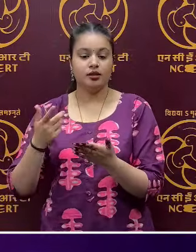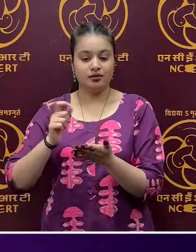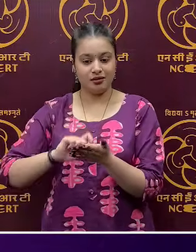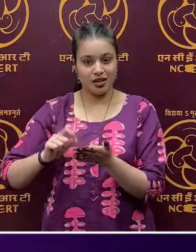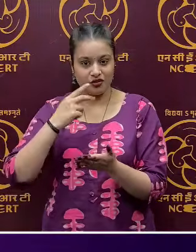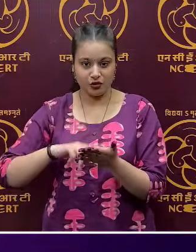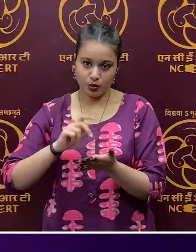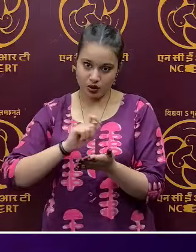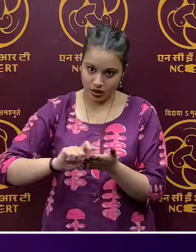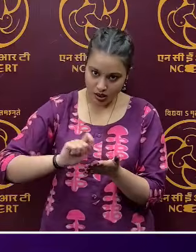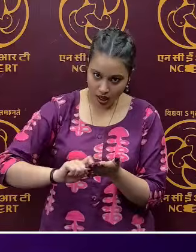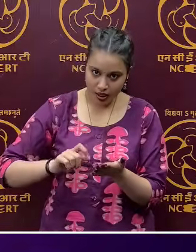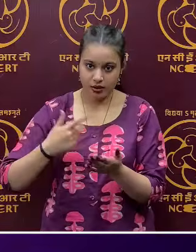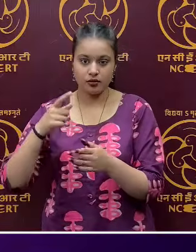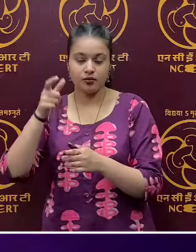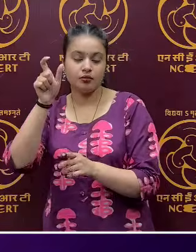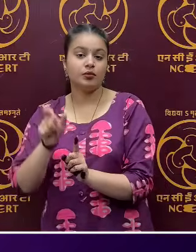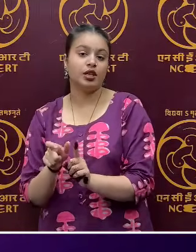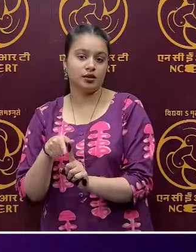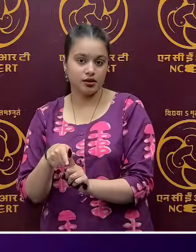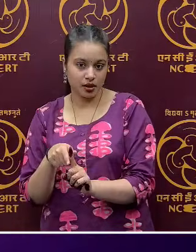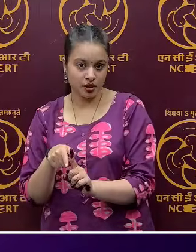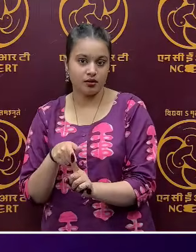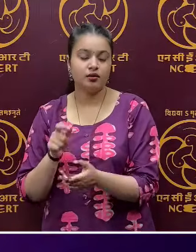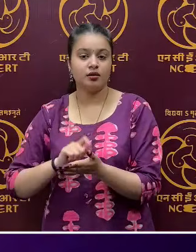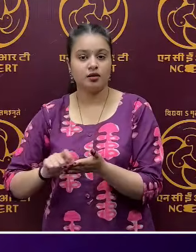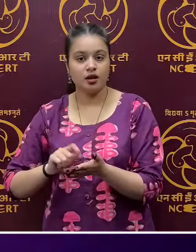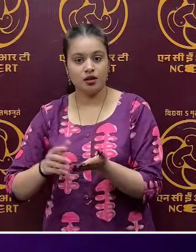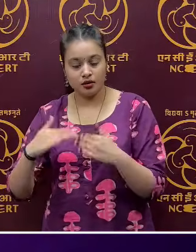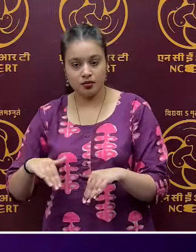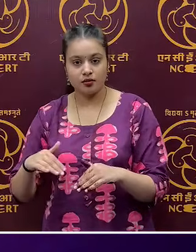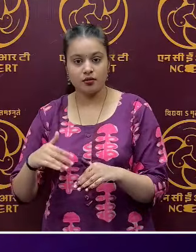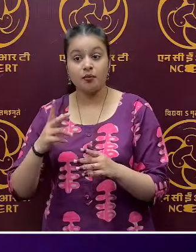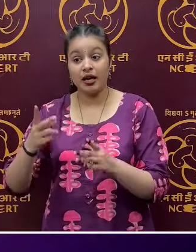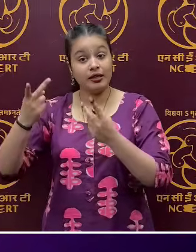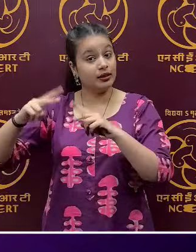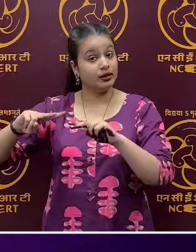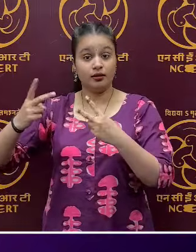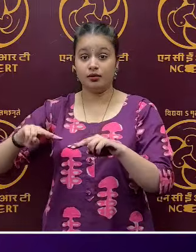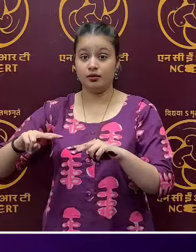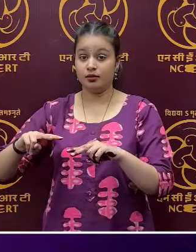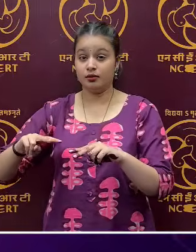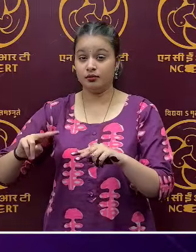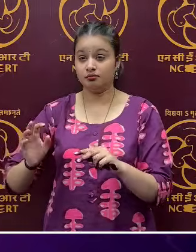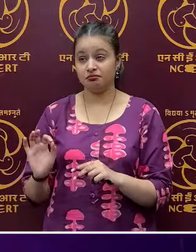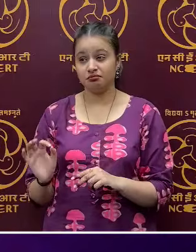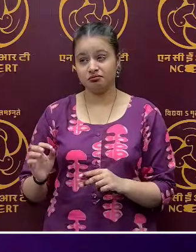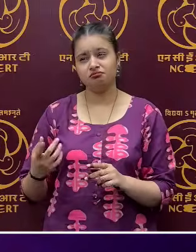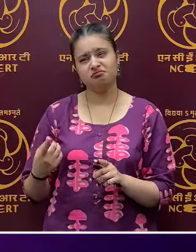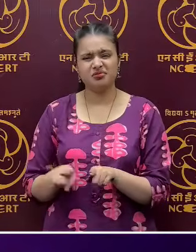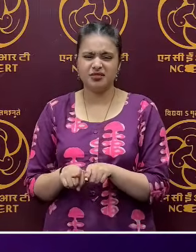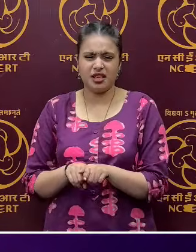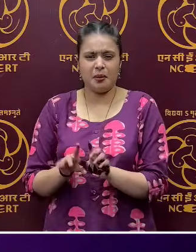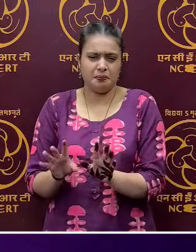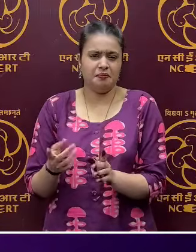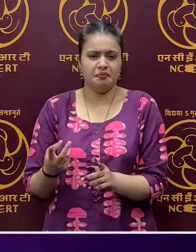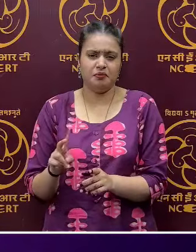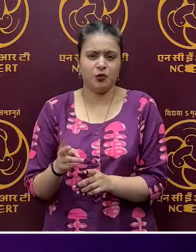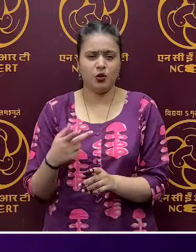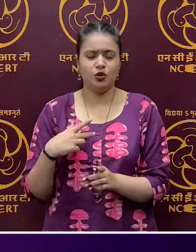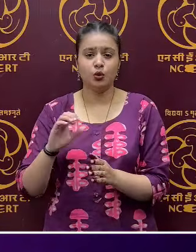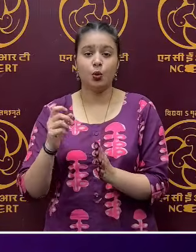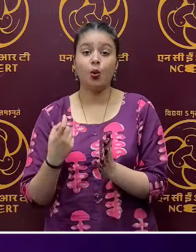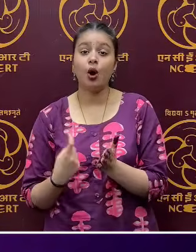become a writer. Okay. Okay, Yeah. transformer. But not translator. It's the same Okay. with